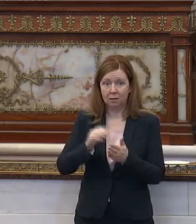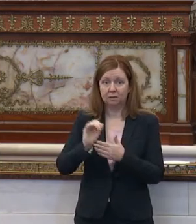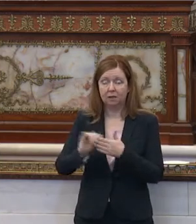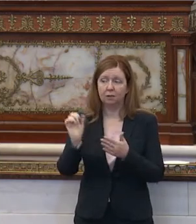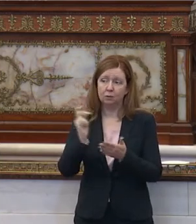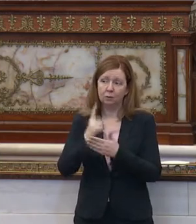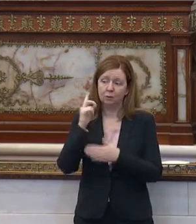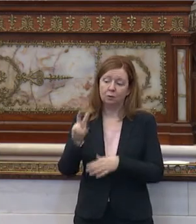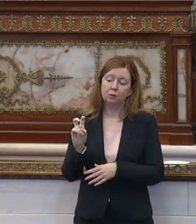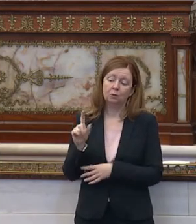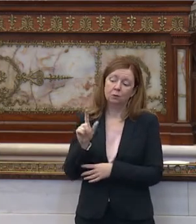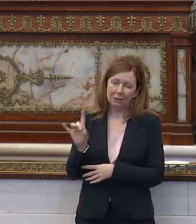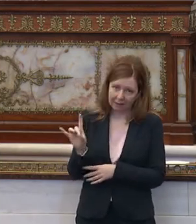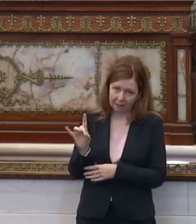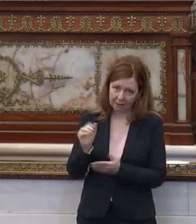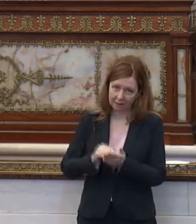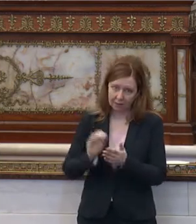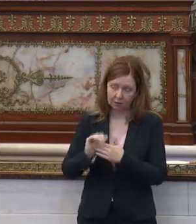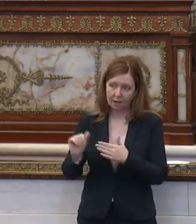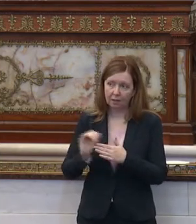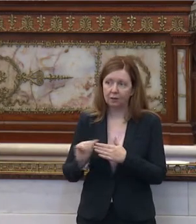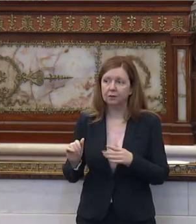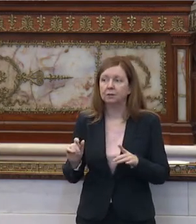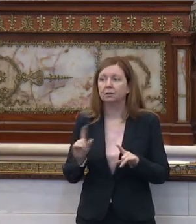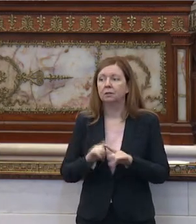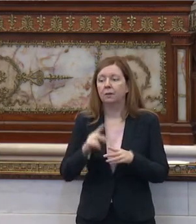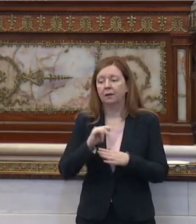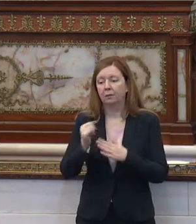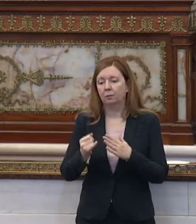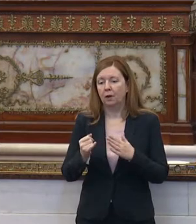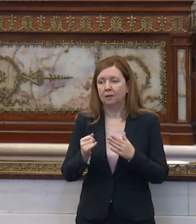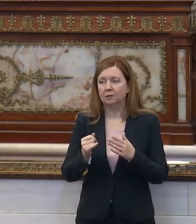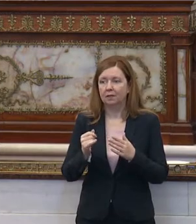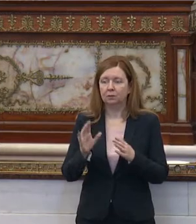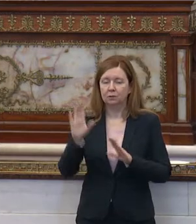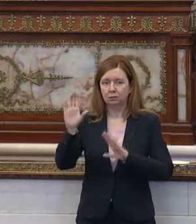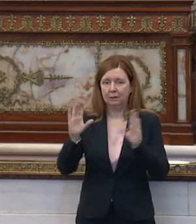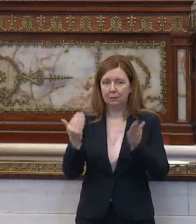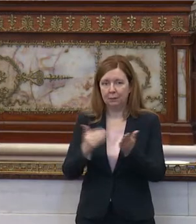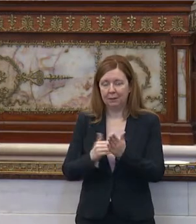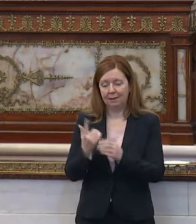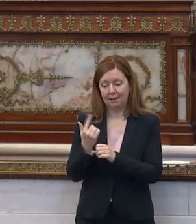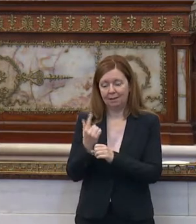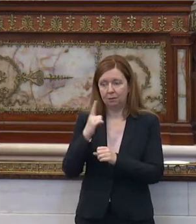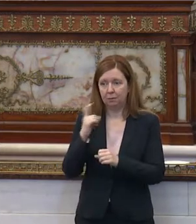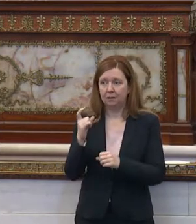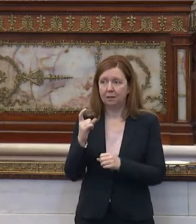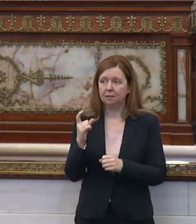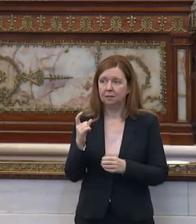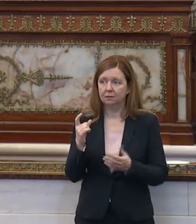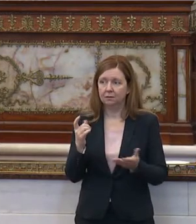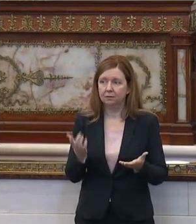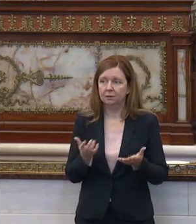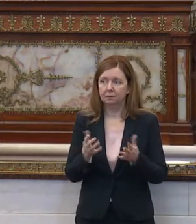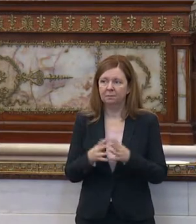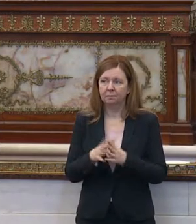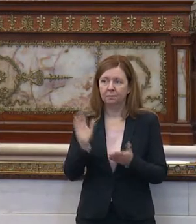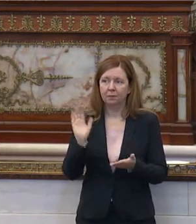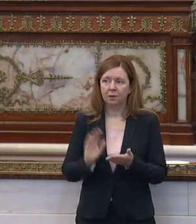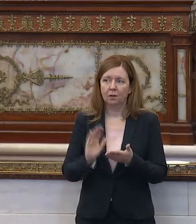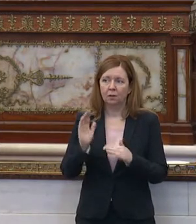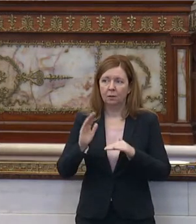approved for $228,000. The project was rebid last year because of